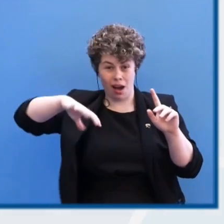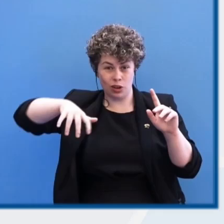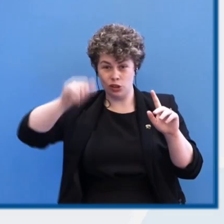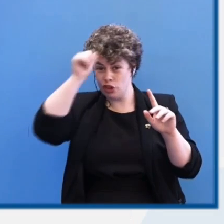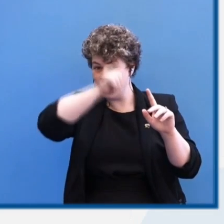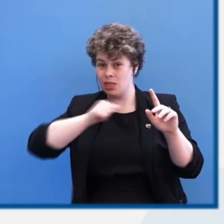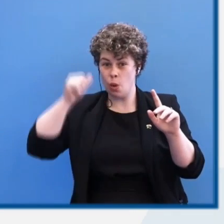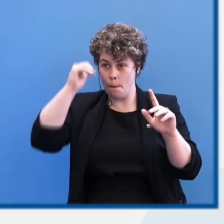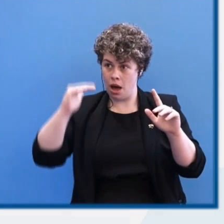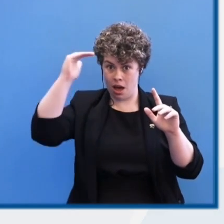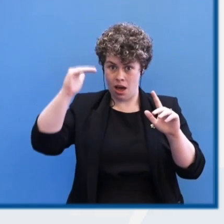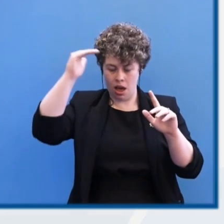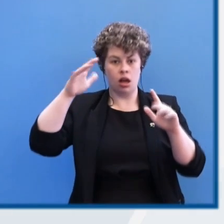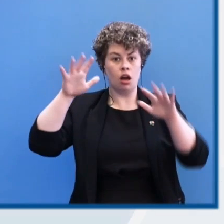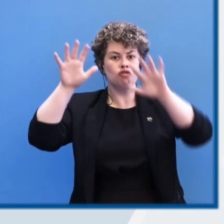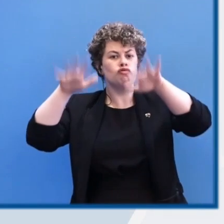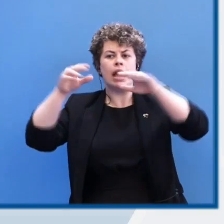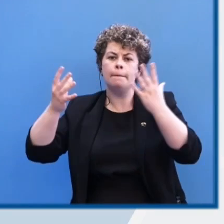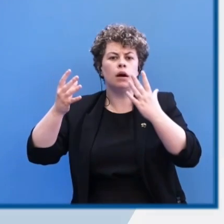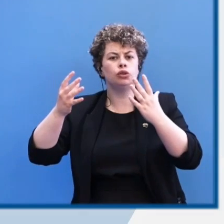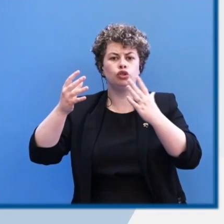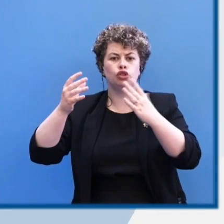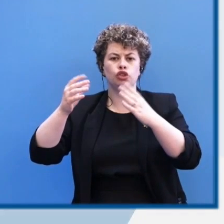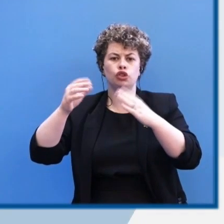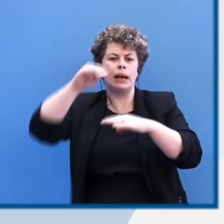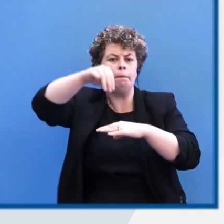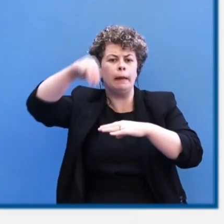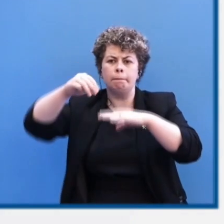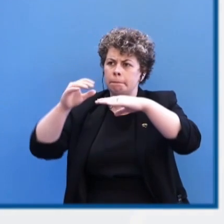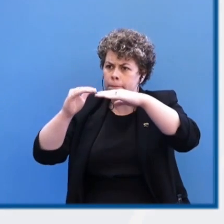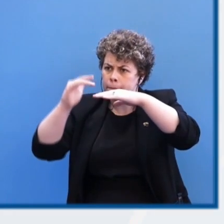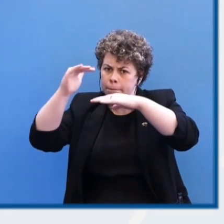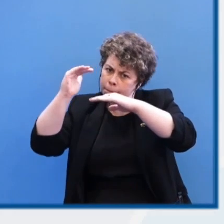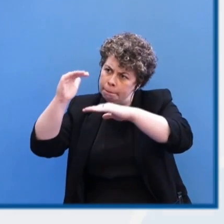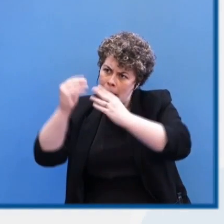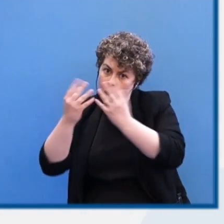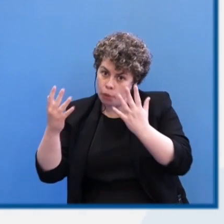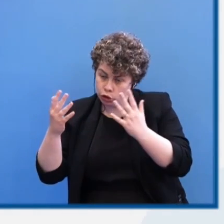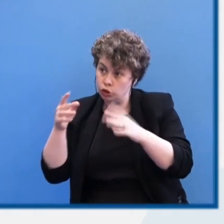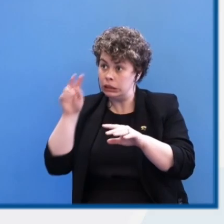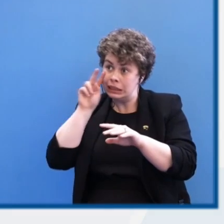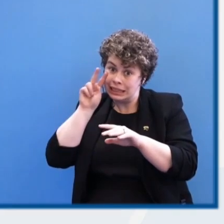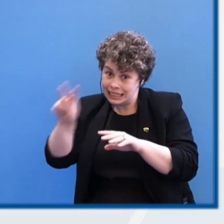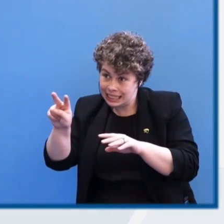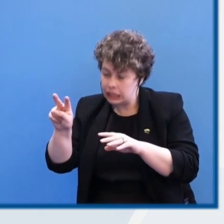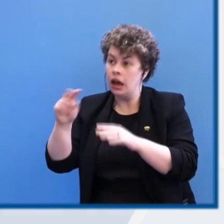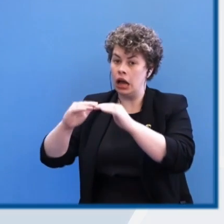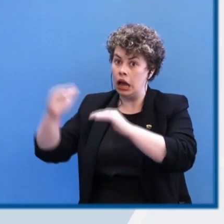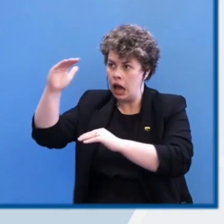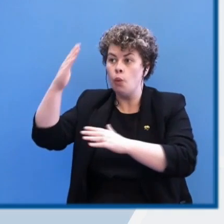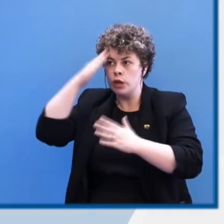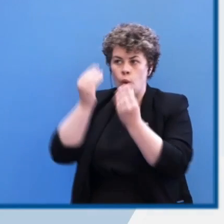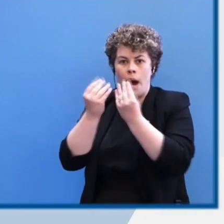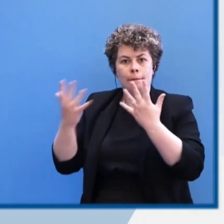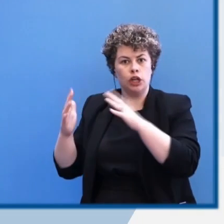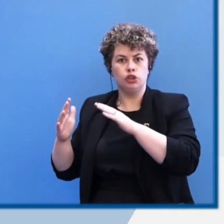highland. For those things, we know how the peak is coming and how we can operation